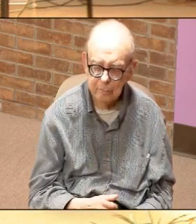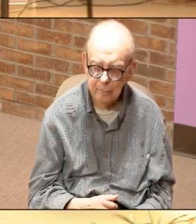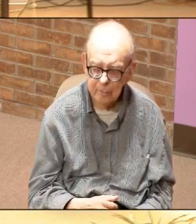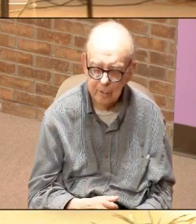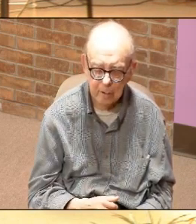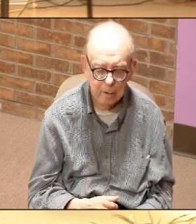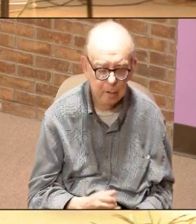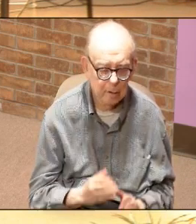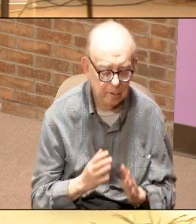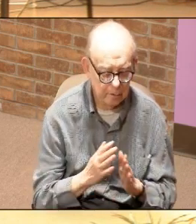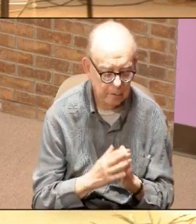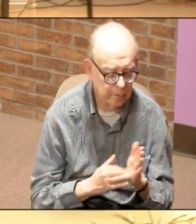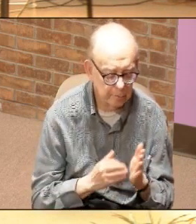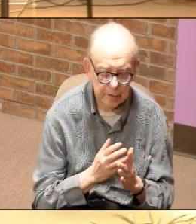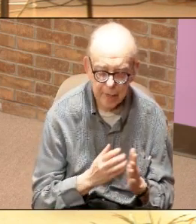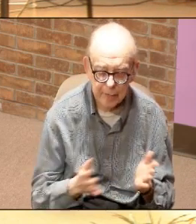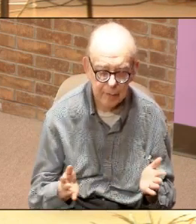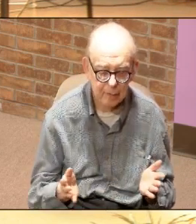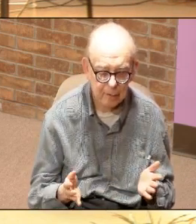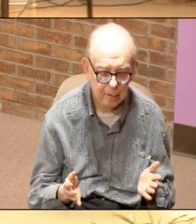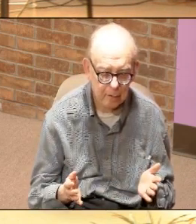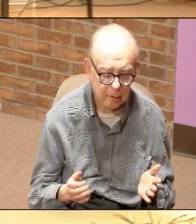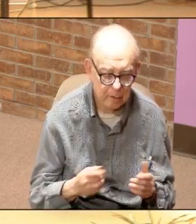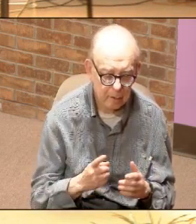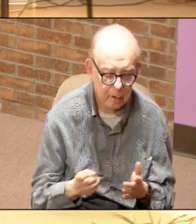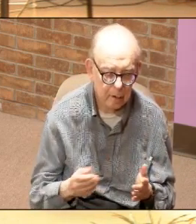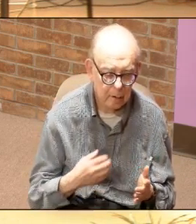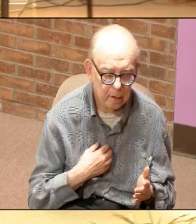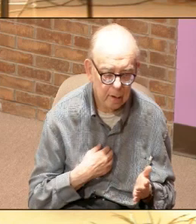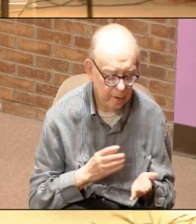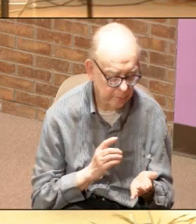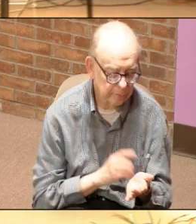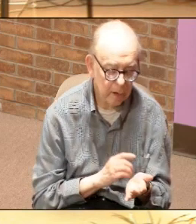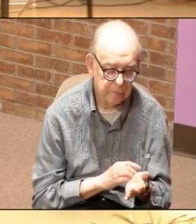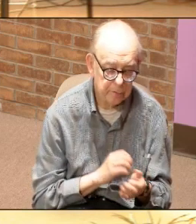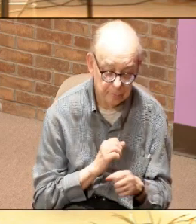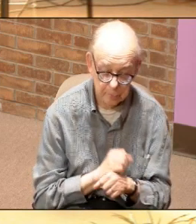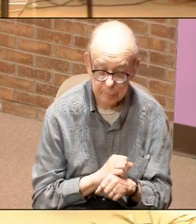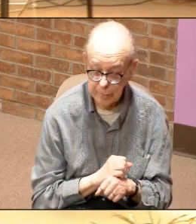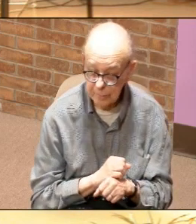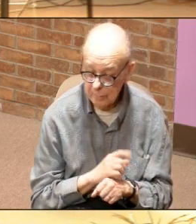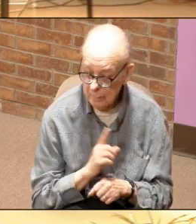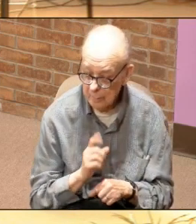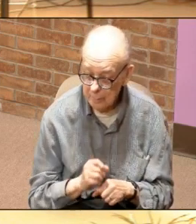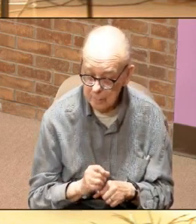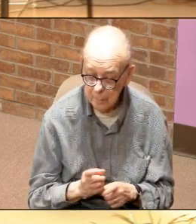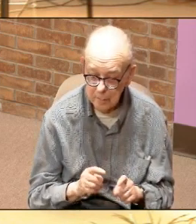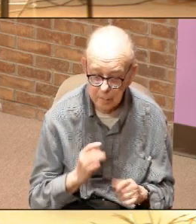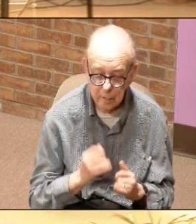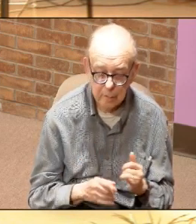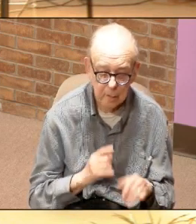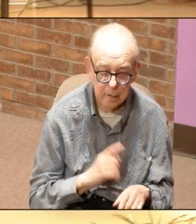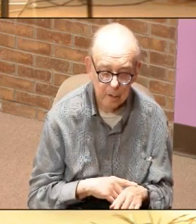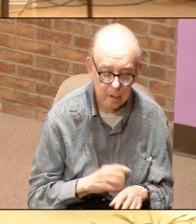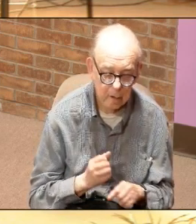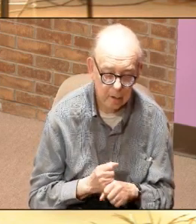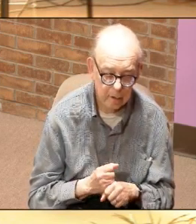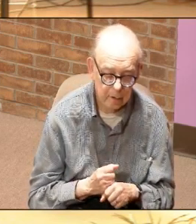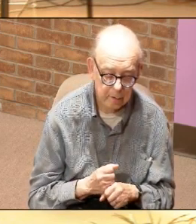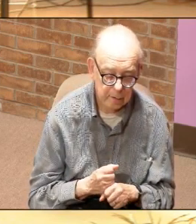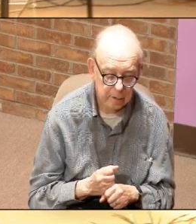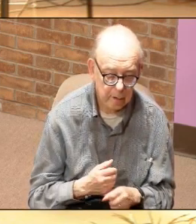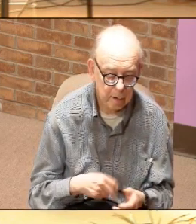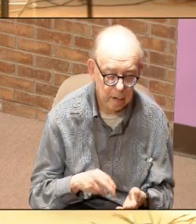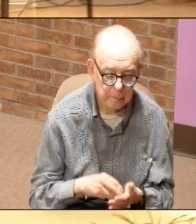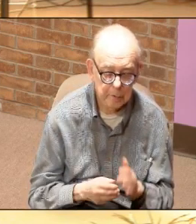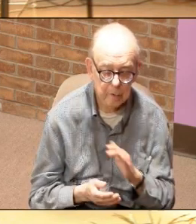You schedule things out? How many of you all have doctor's appointments? When was the last time you got up in the